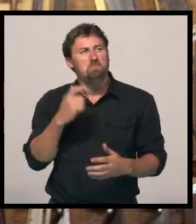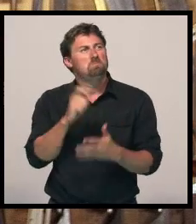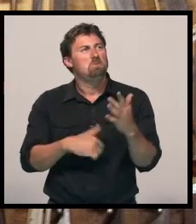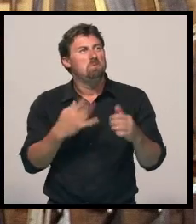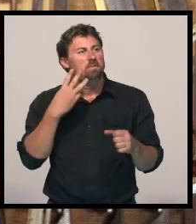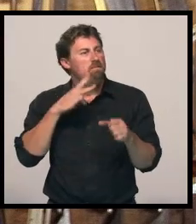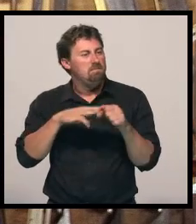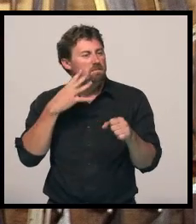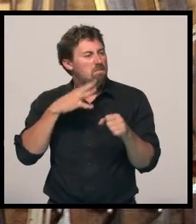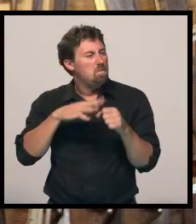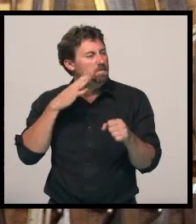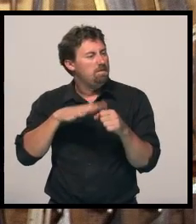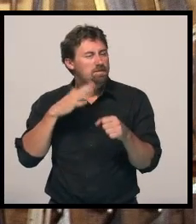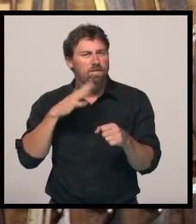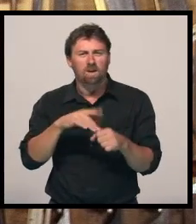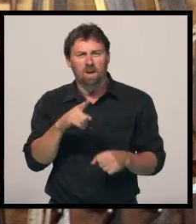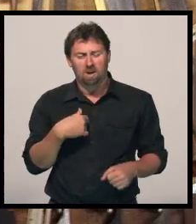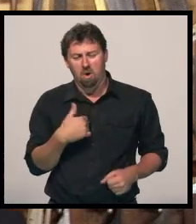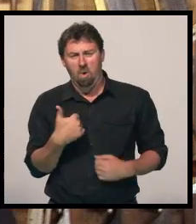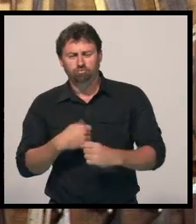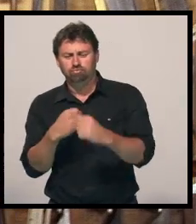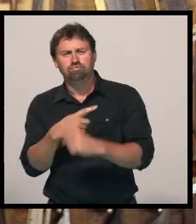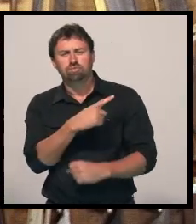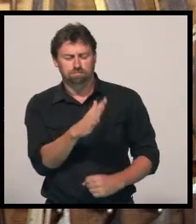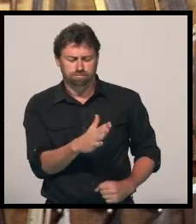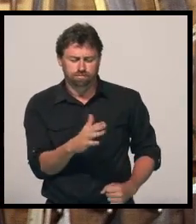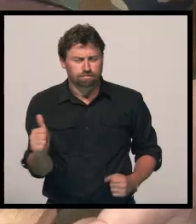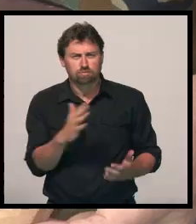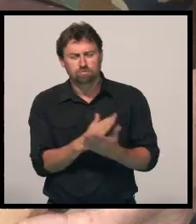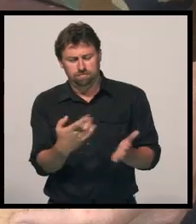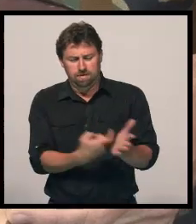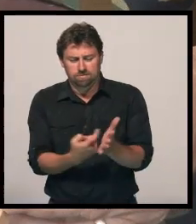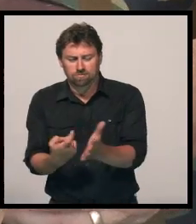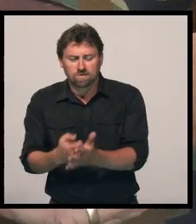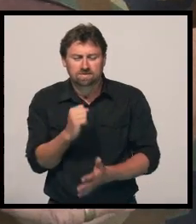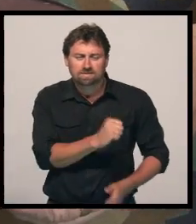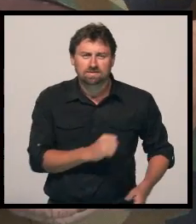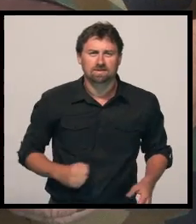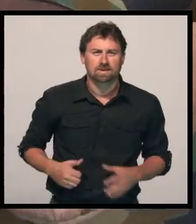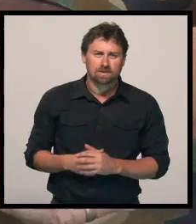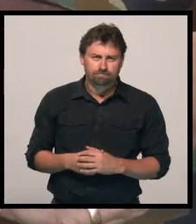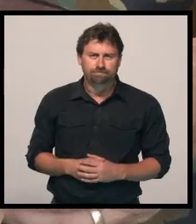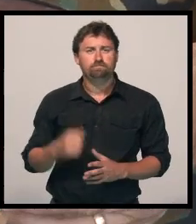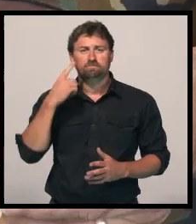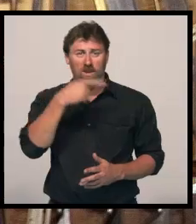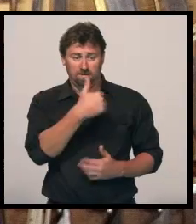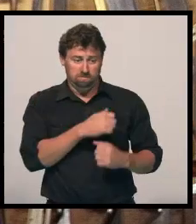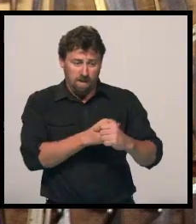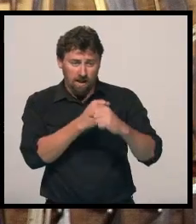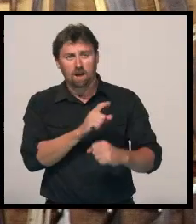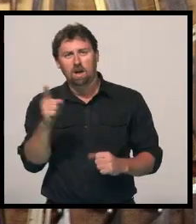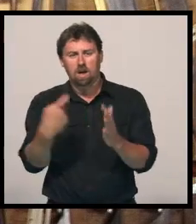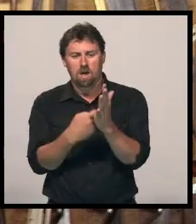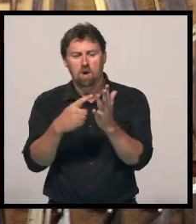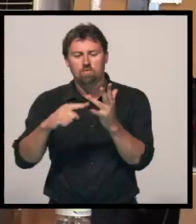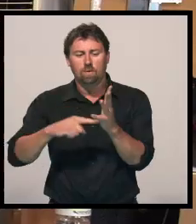I can use it, but not as well as he does. But what we'll do now with this piece of timber that he planed is go over to the router and router